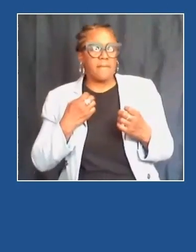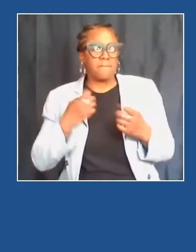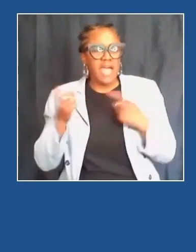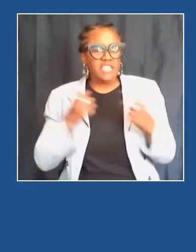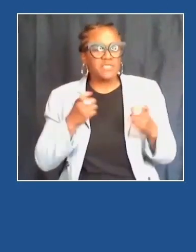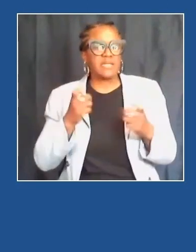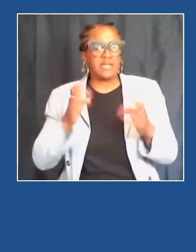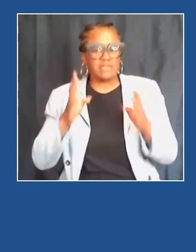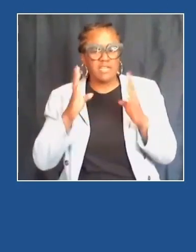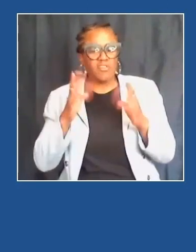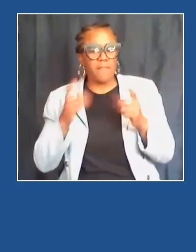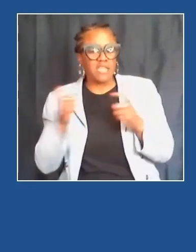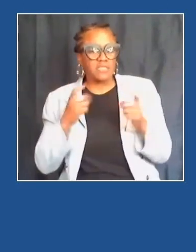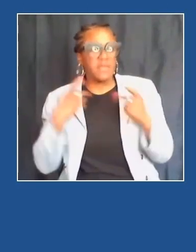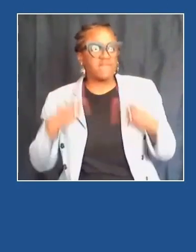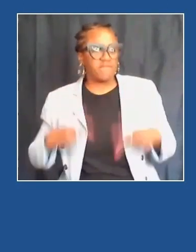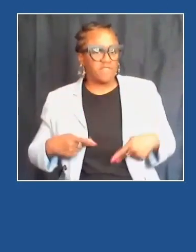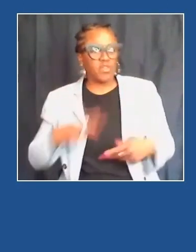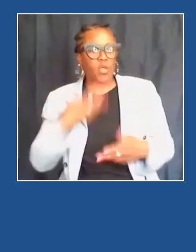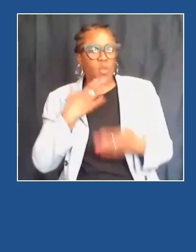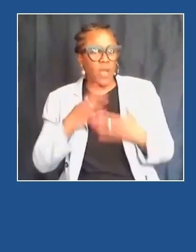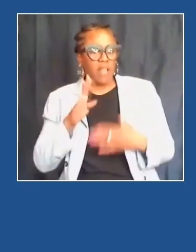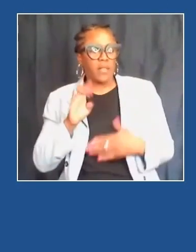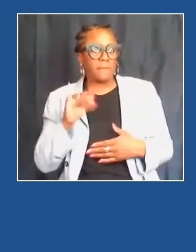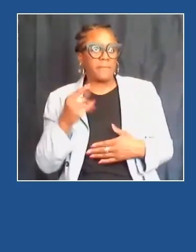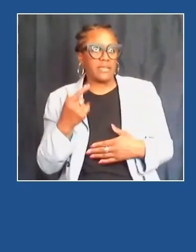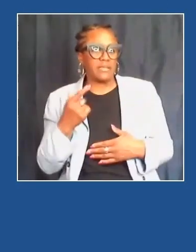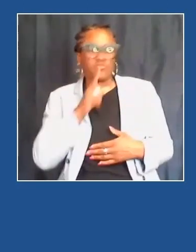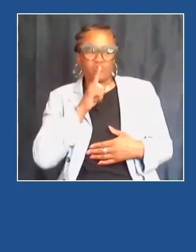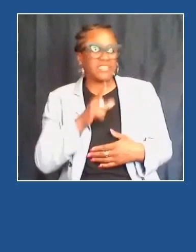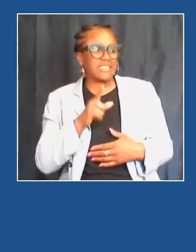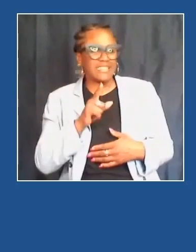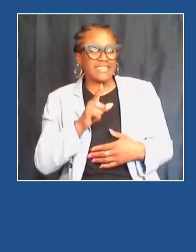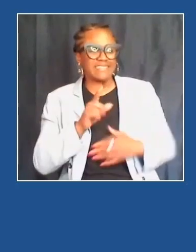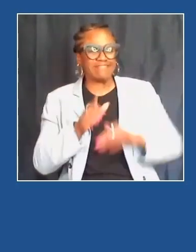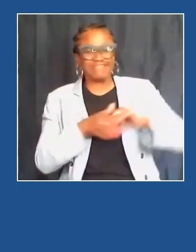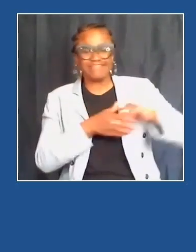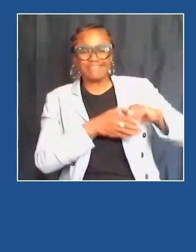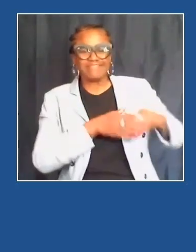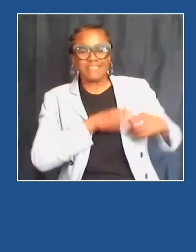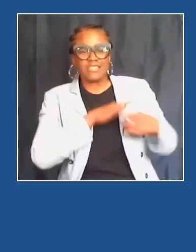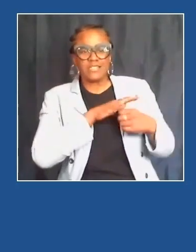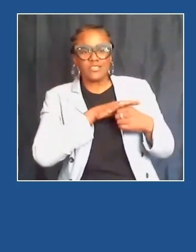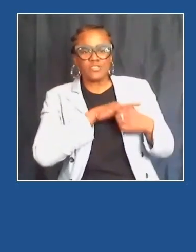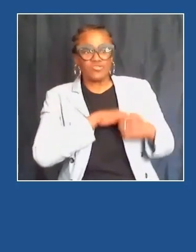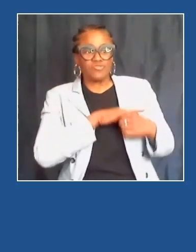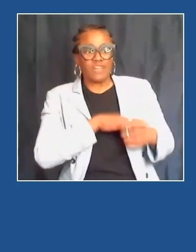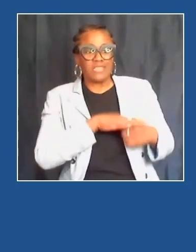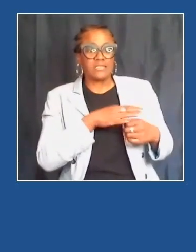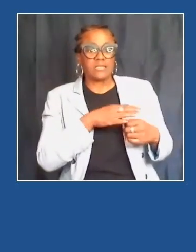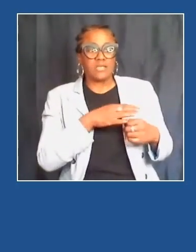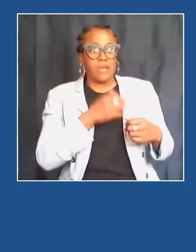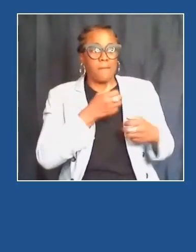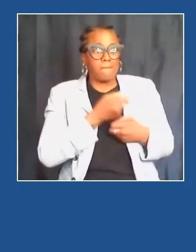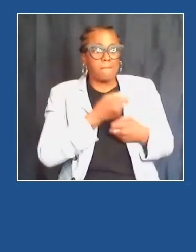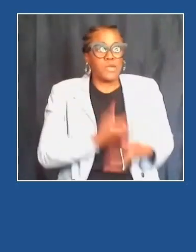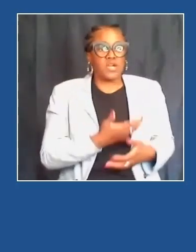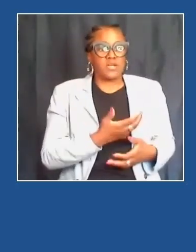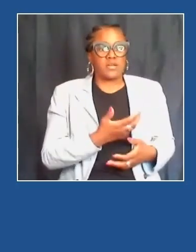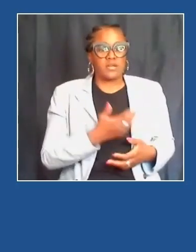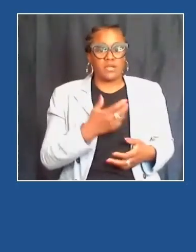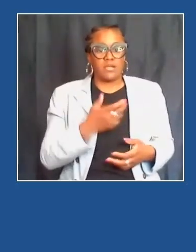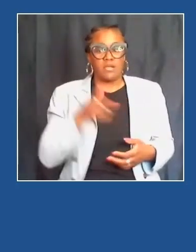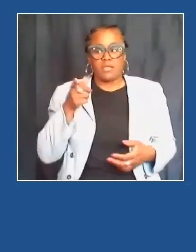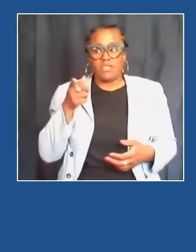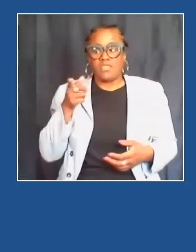physical well-being. We get farther and farther away from these things as stress and burden go up. So let's look at each one of these